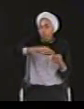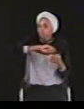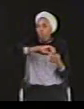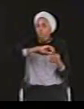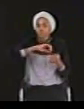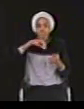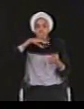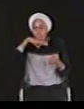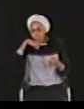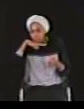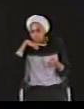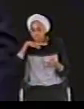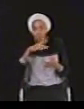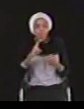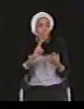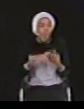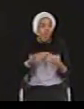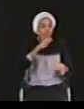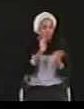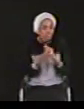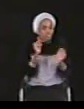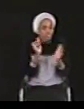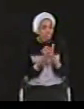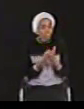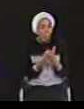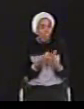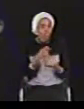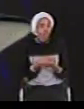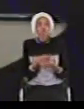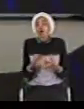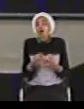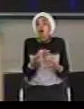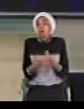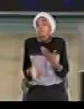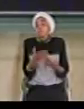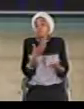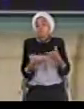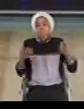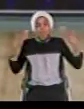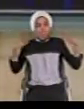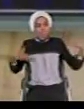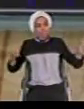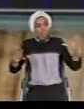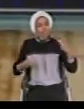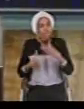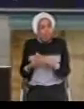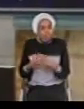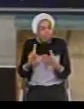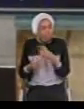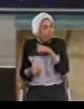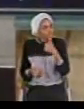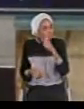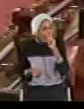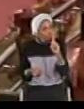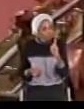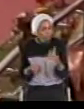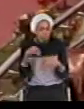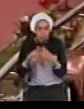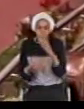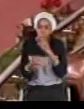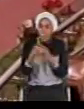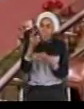to adulterate that gospel, or maybe an angel from heaven appears to anyone in a